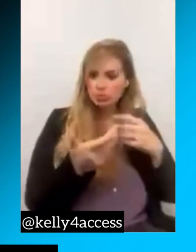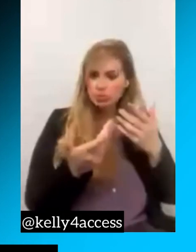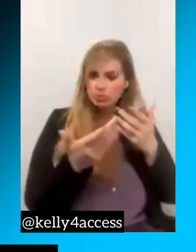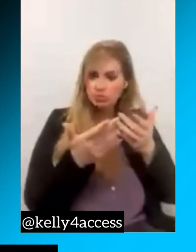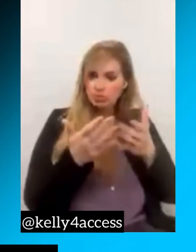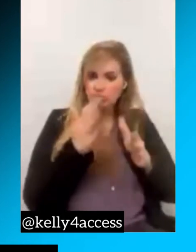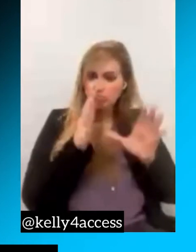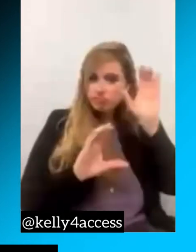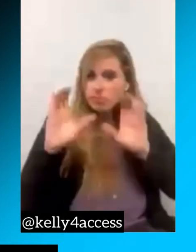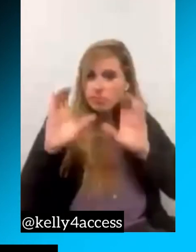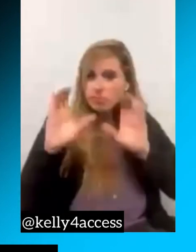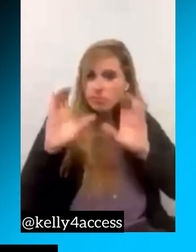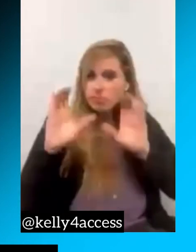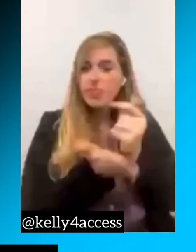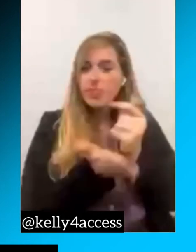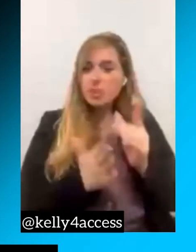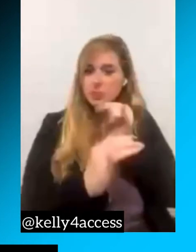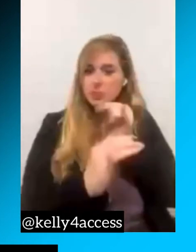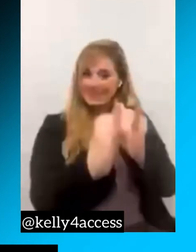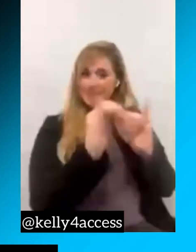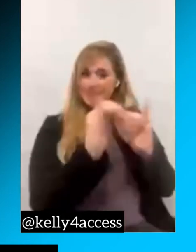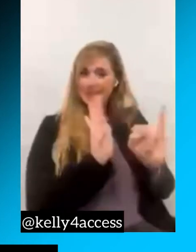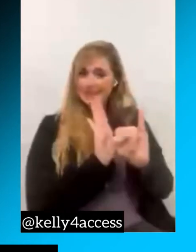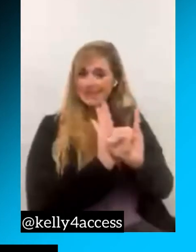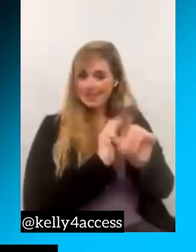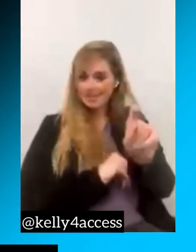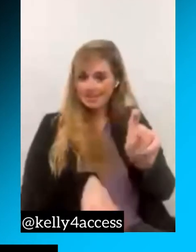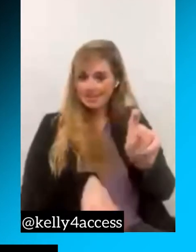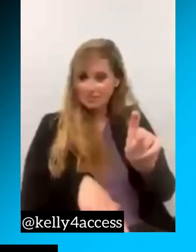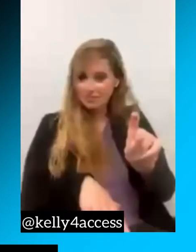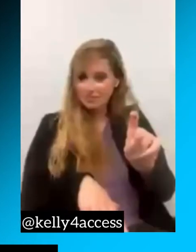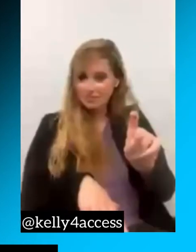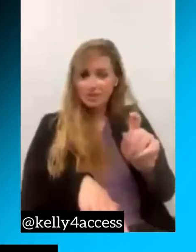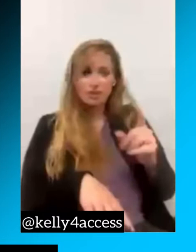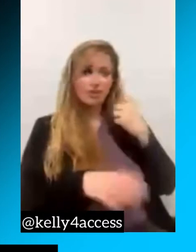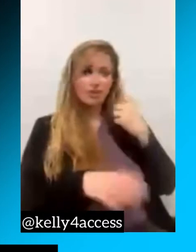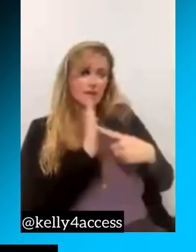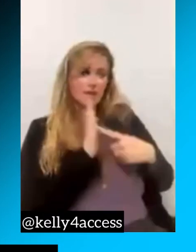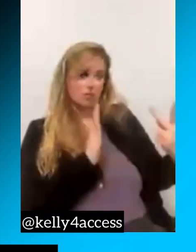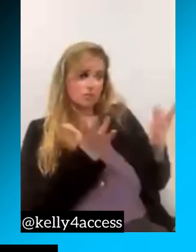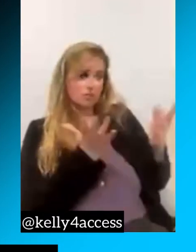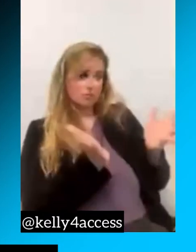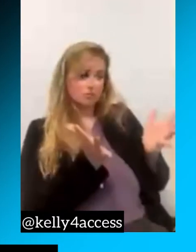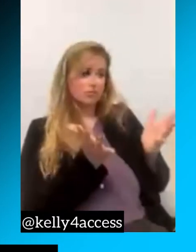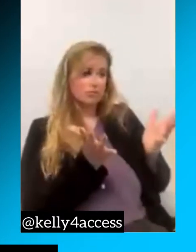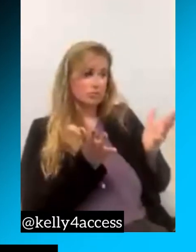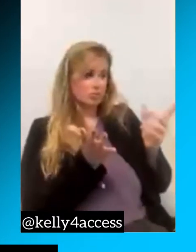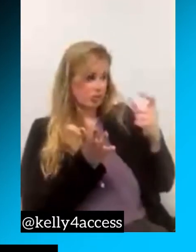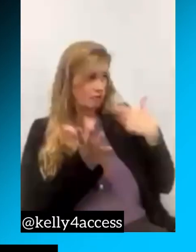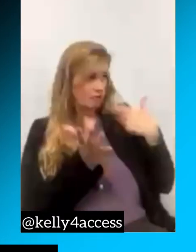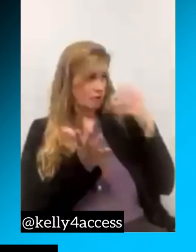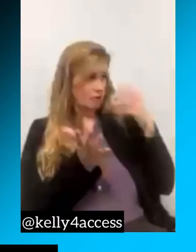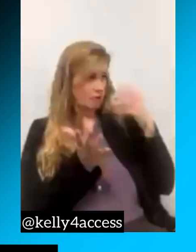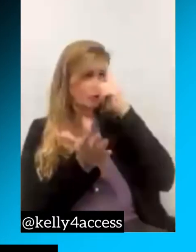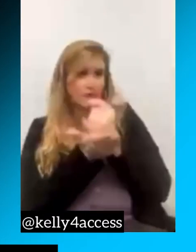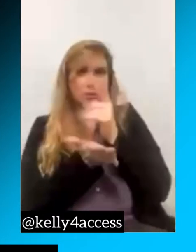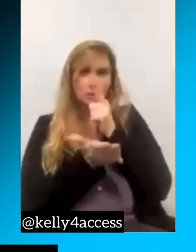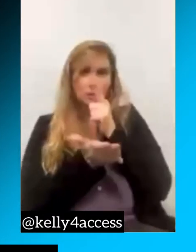that we identify. So, in the context of our conversation, should I seek out a therapist that is also polyamorous